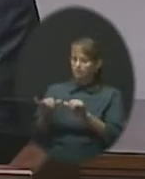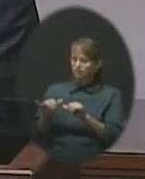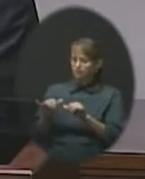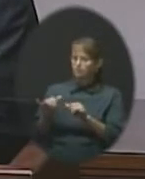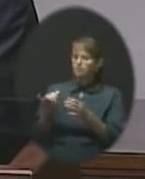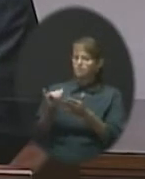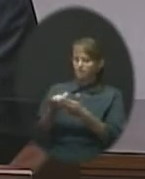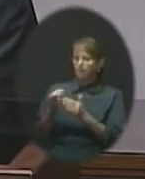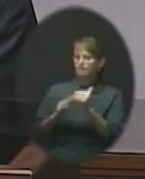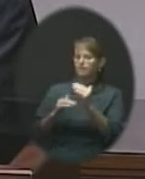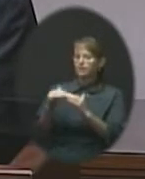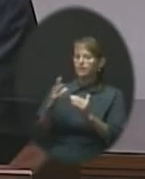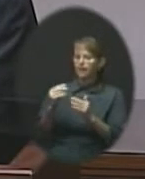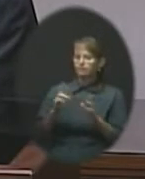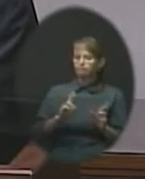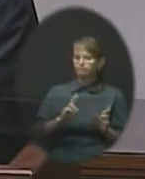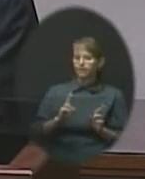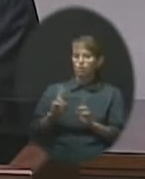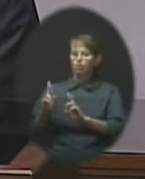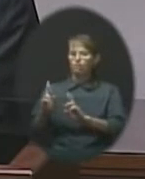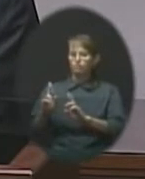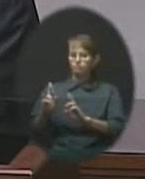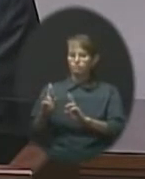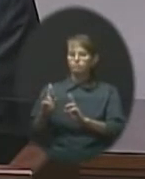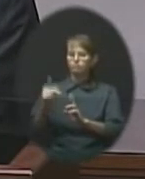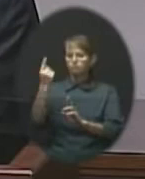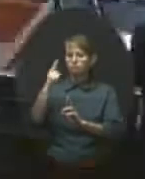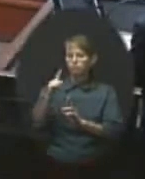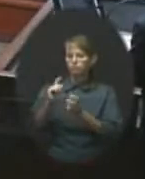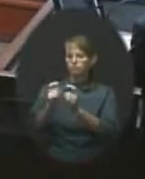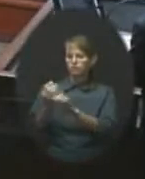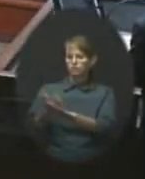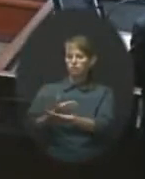and gear up for our changes to it.